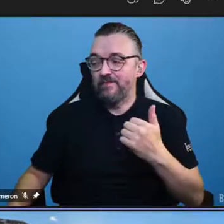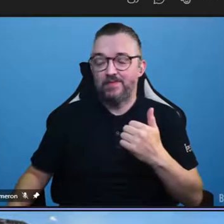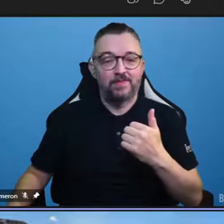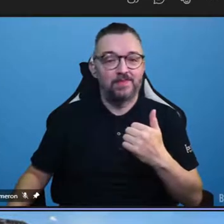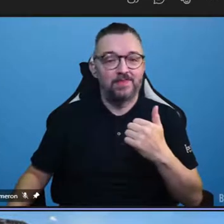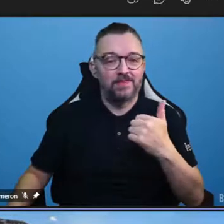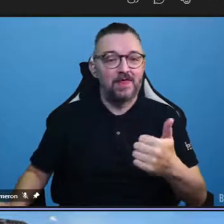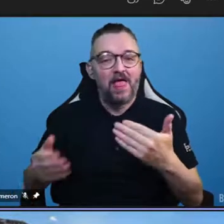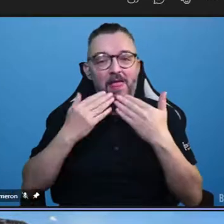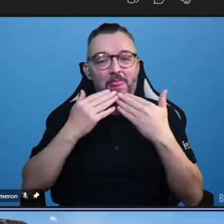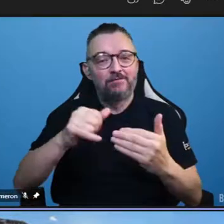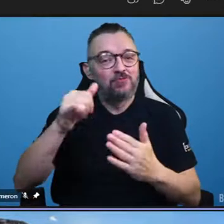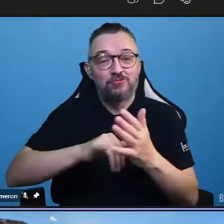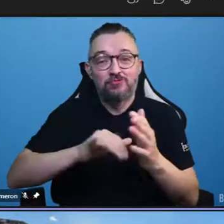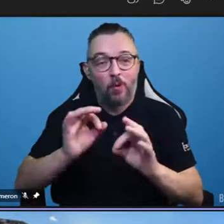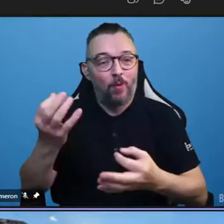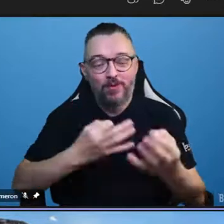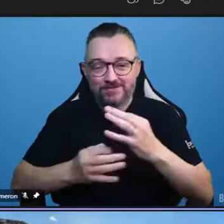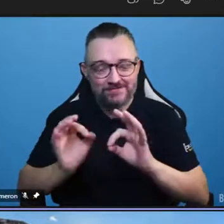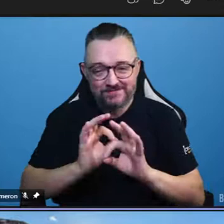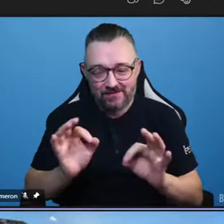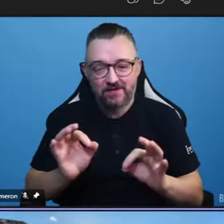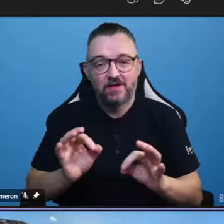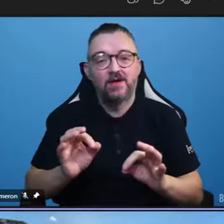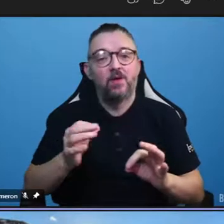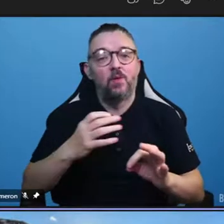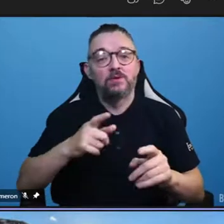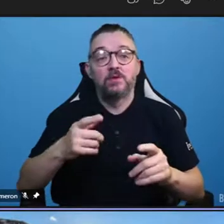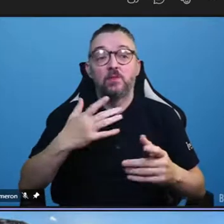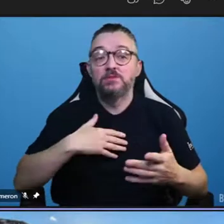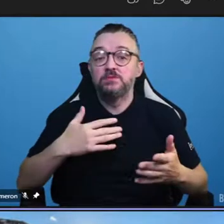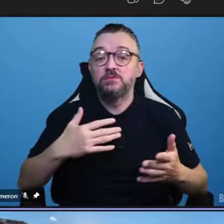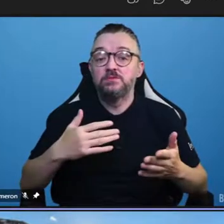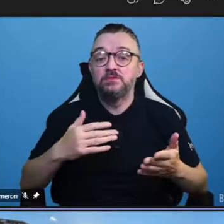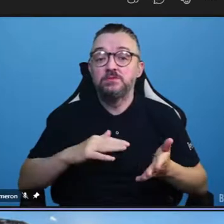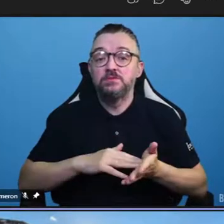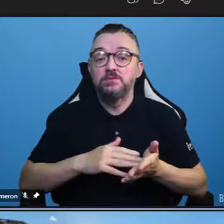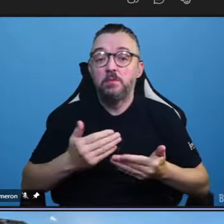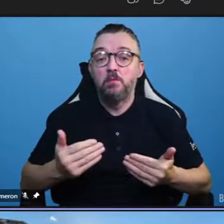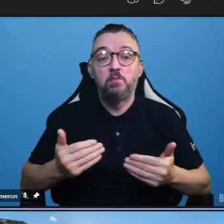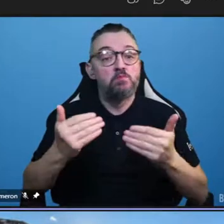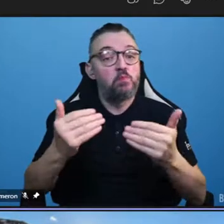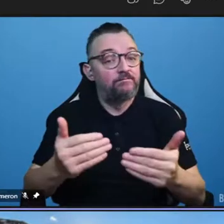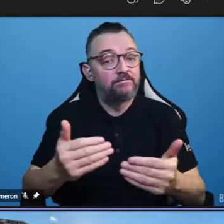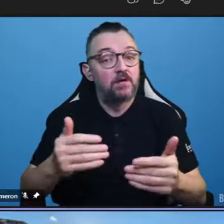your report. May I move that we approve this report? And can I have a seconder, please?